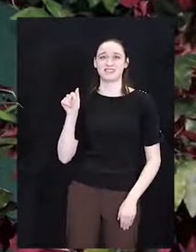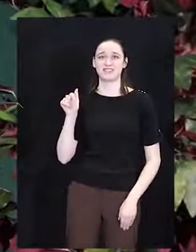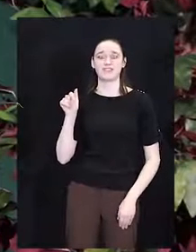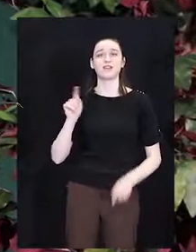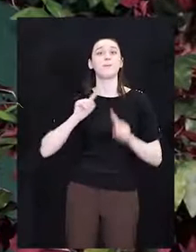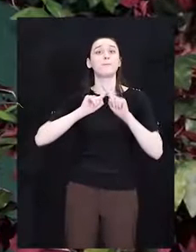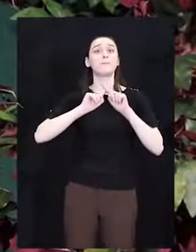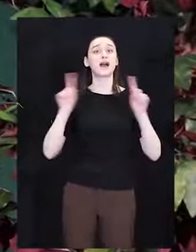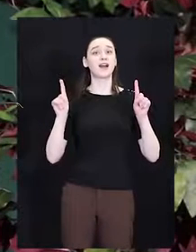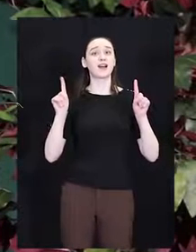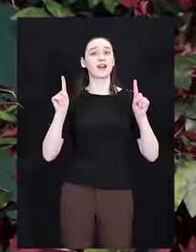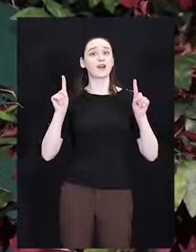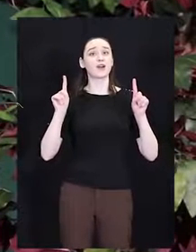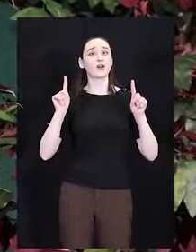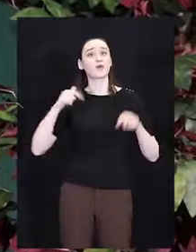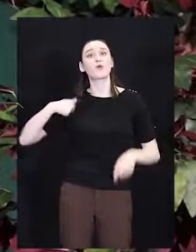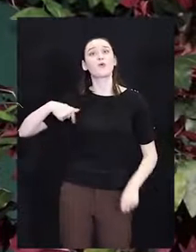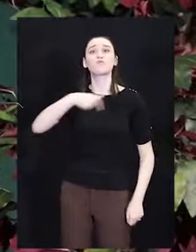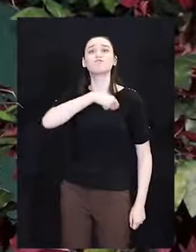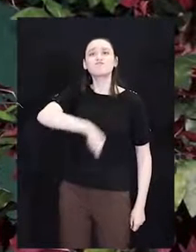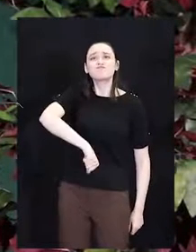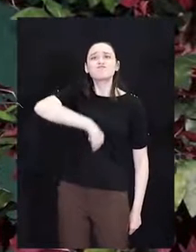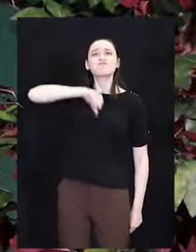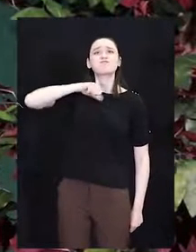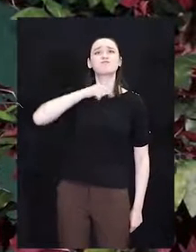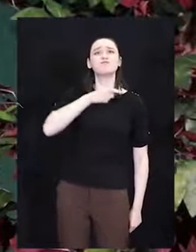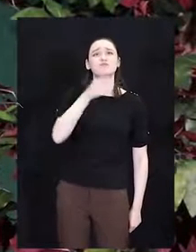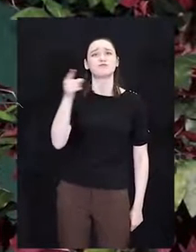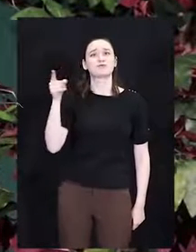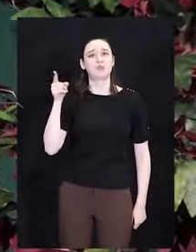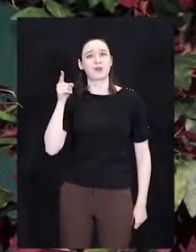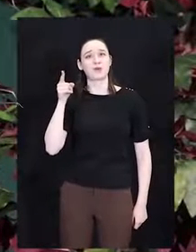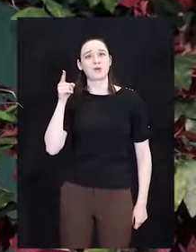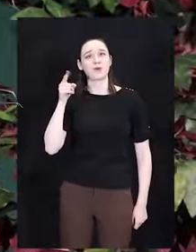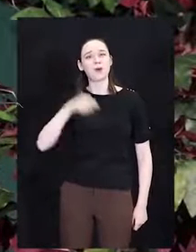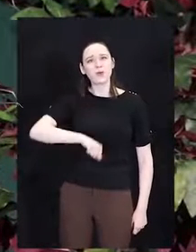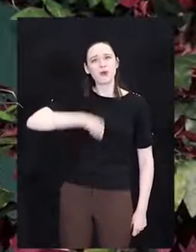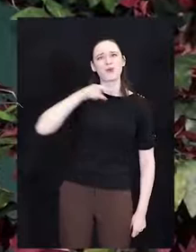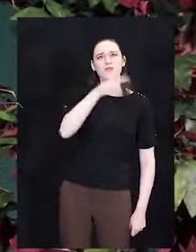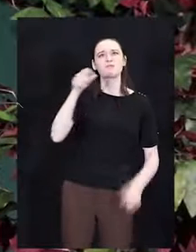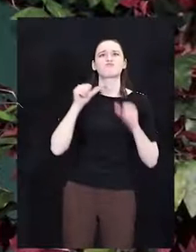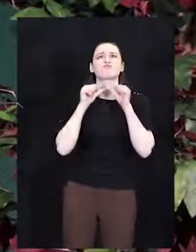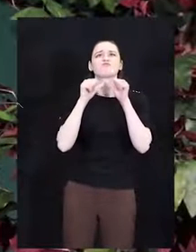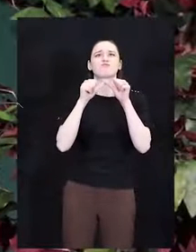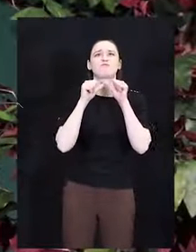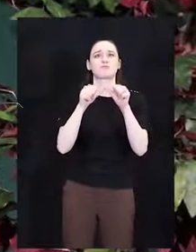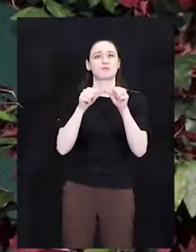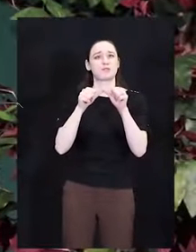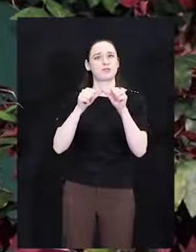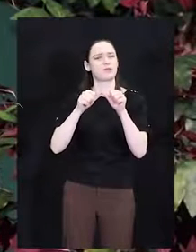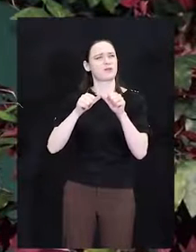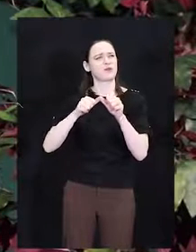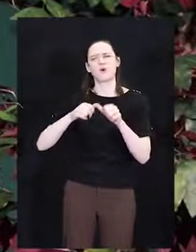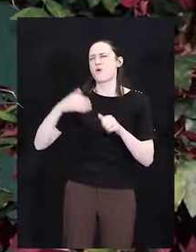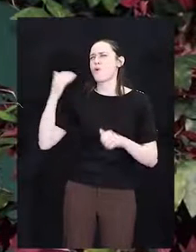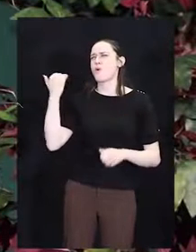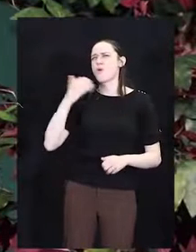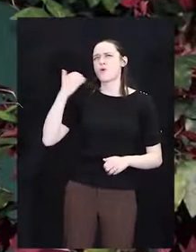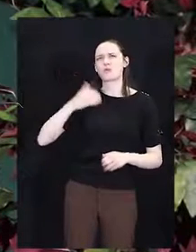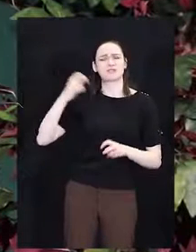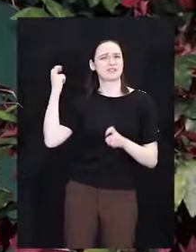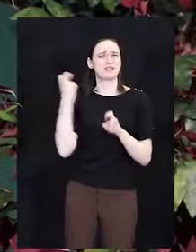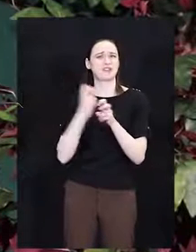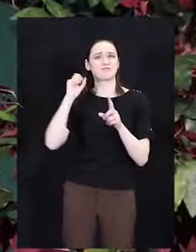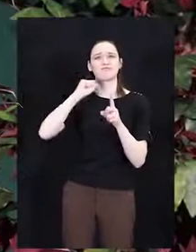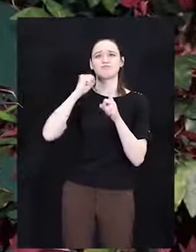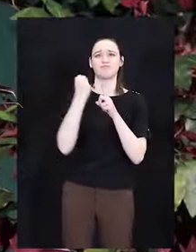Nevertheless, we are very proud of you and thank you very much for persevering through this incredibly difficult